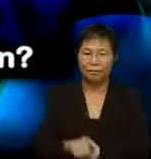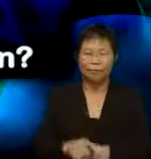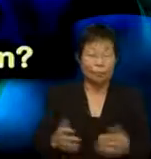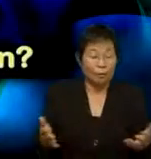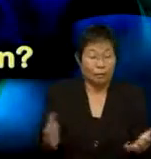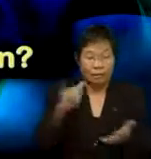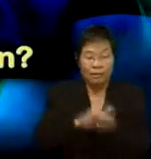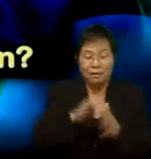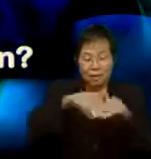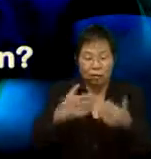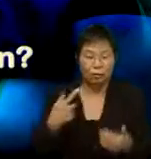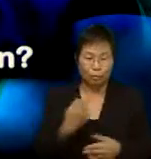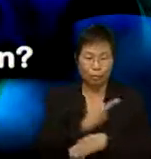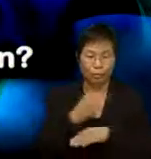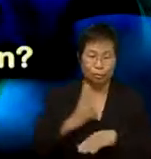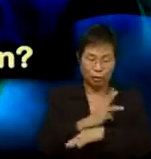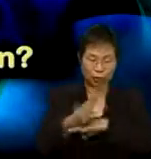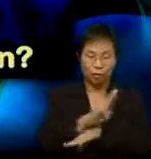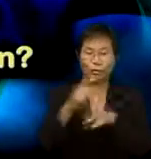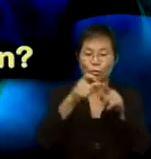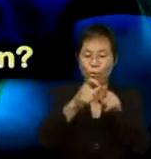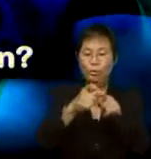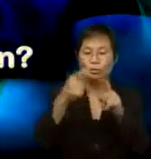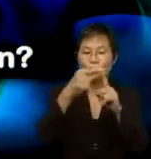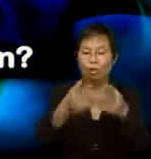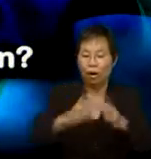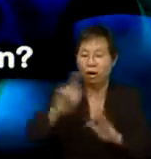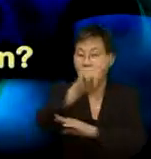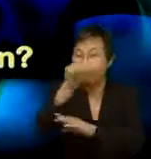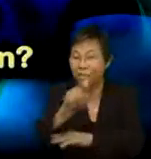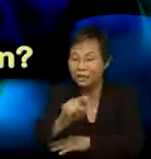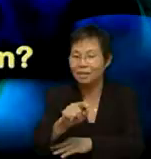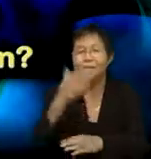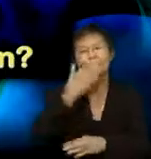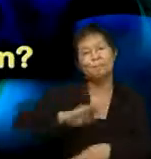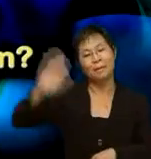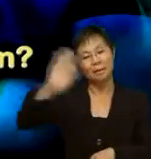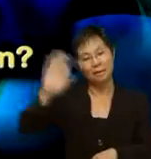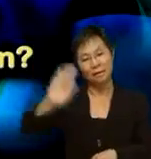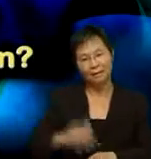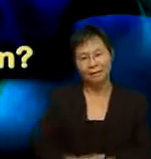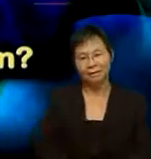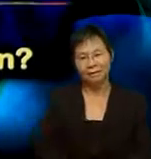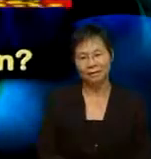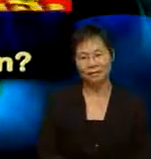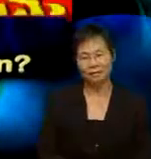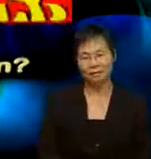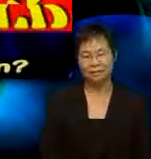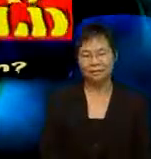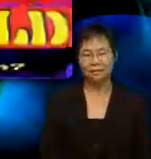Well, that's how we use words to ask questions. Bye!